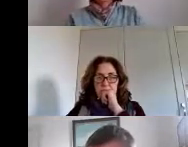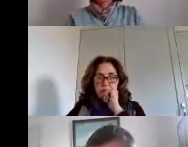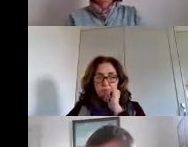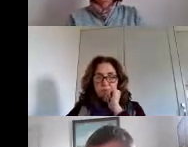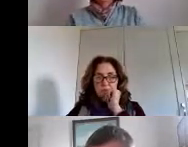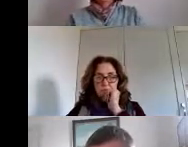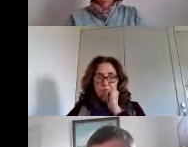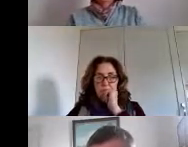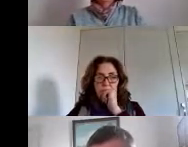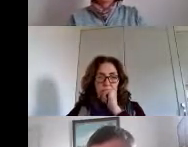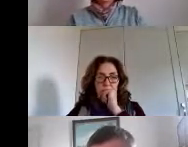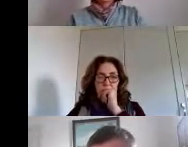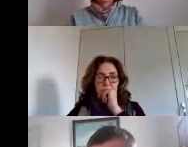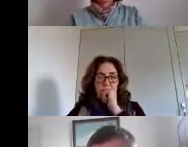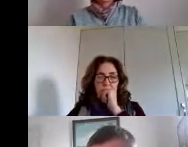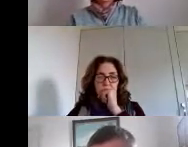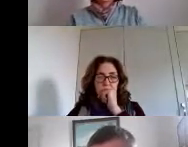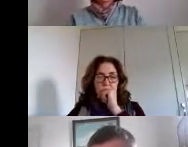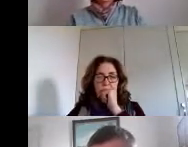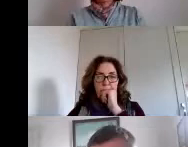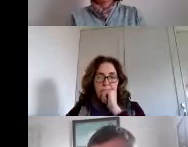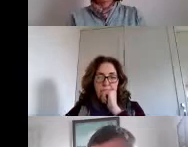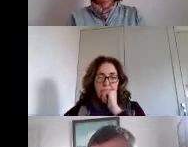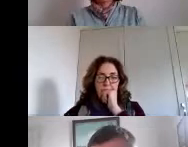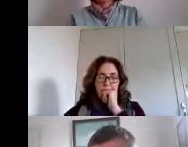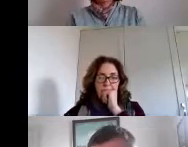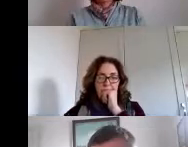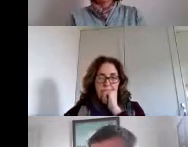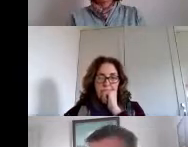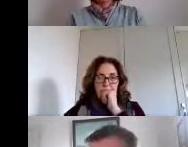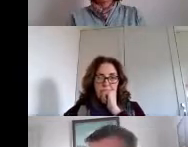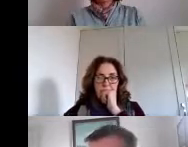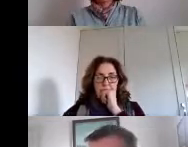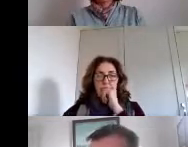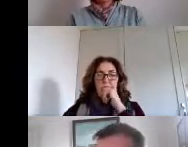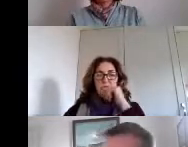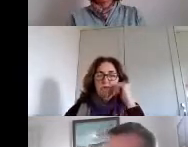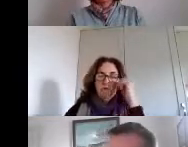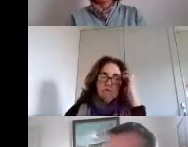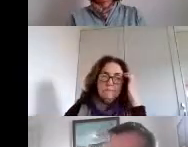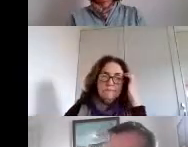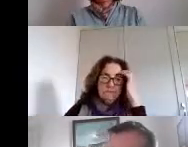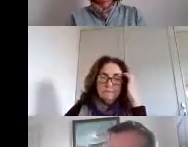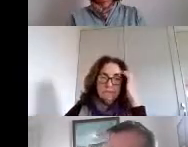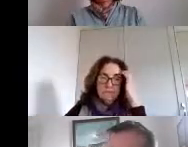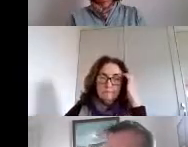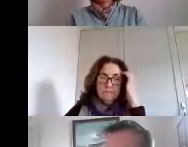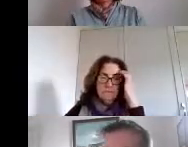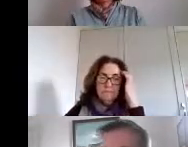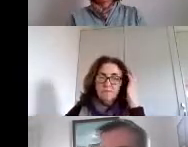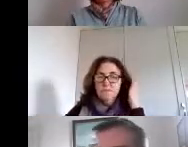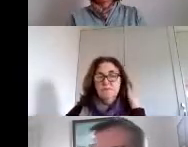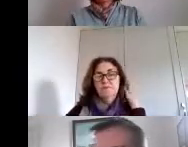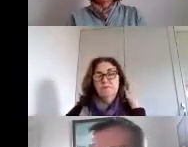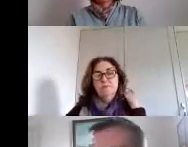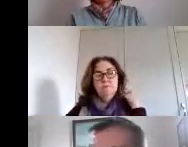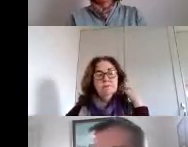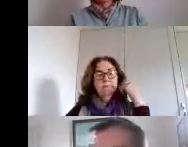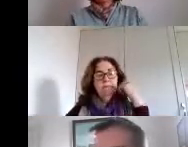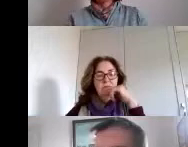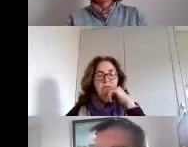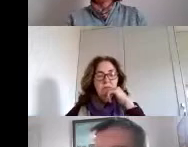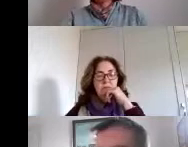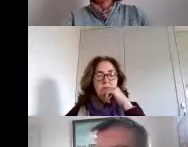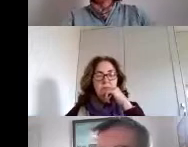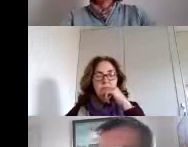local network activities. So as part of our ongoing evaluation of the digital activities, we developed a host evaluation